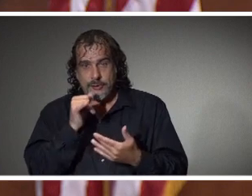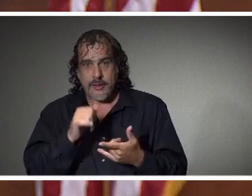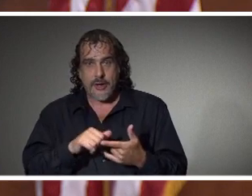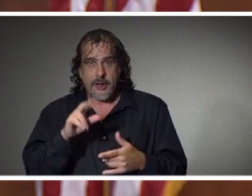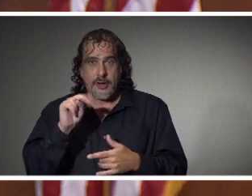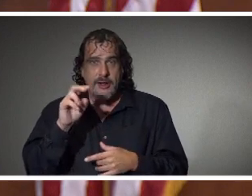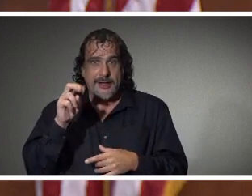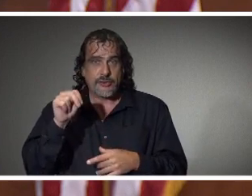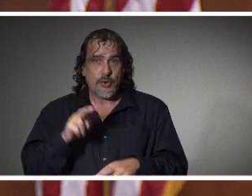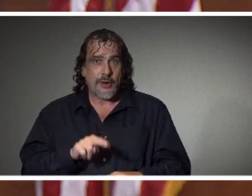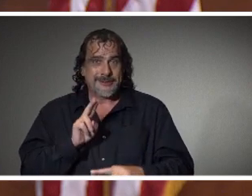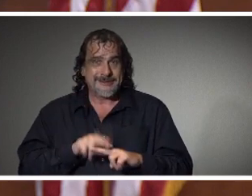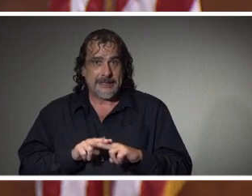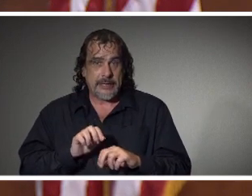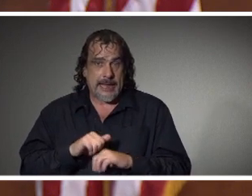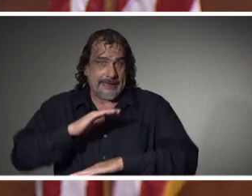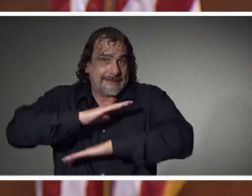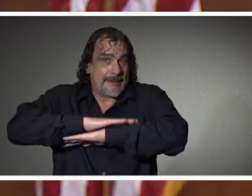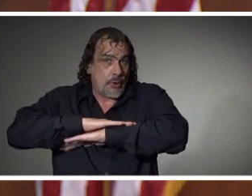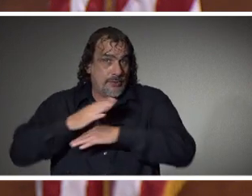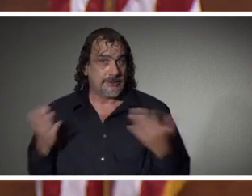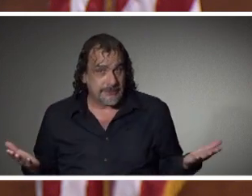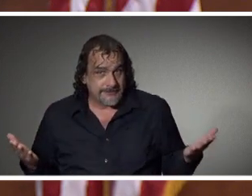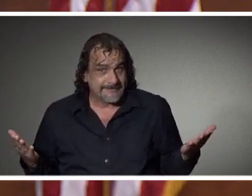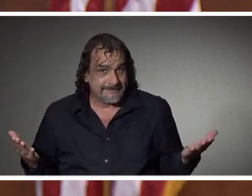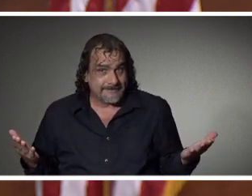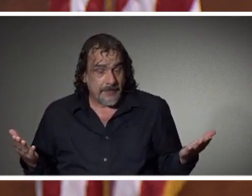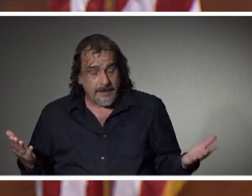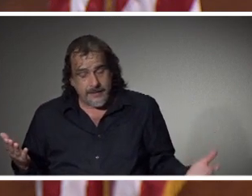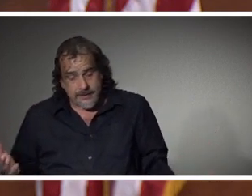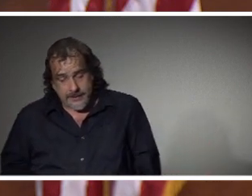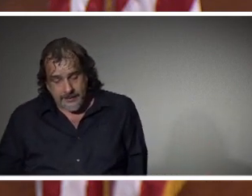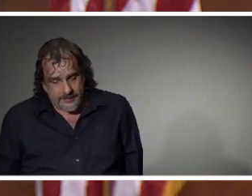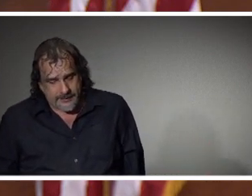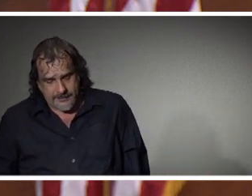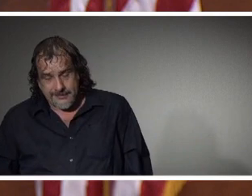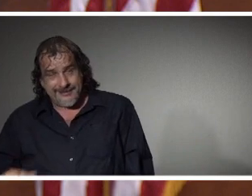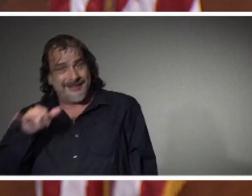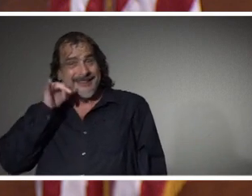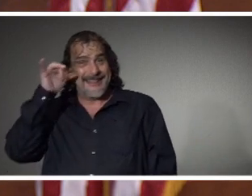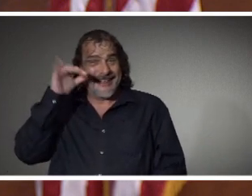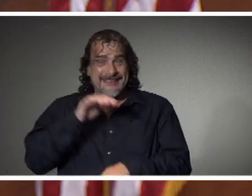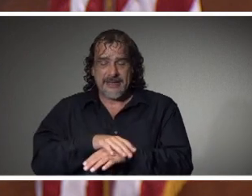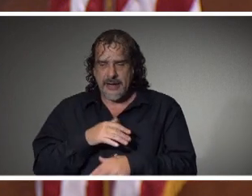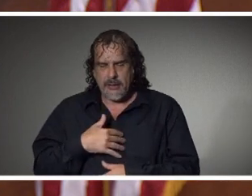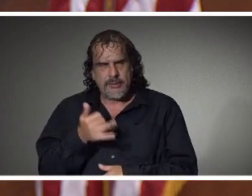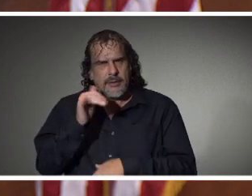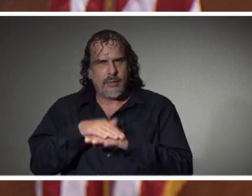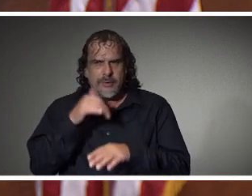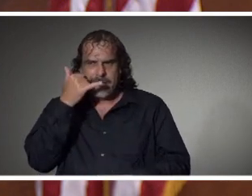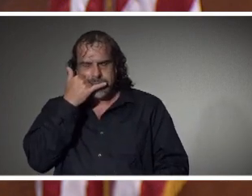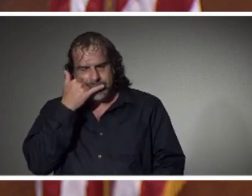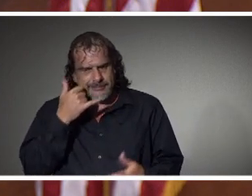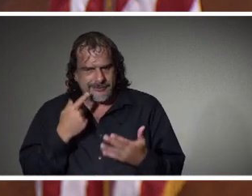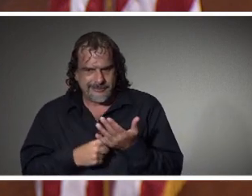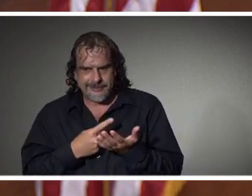sitting at a table. I will tell you, I've had these. Last night I was on a call for a couple